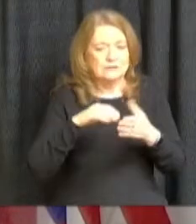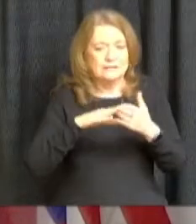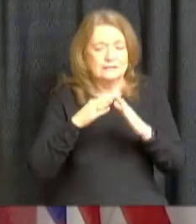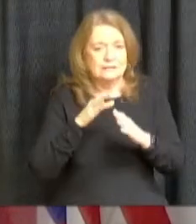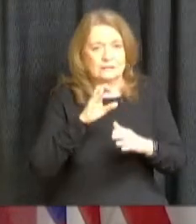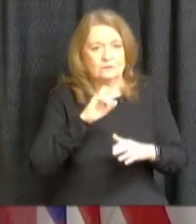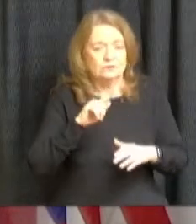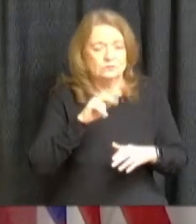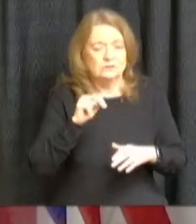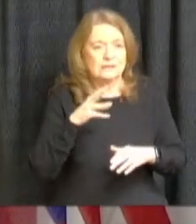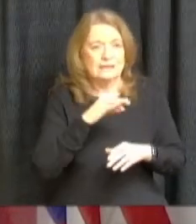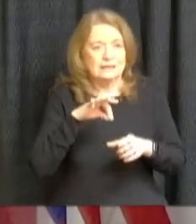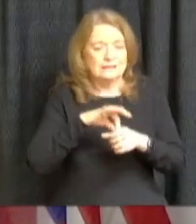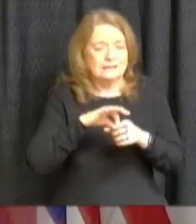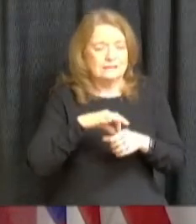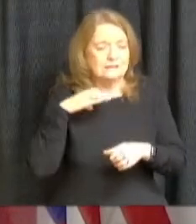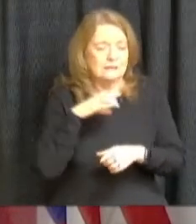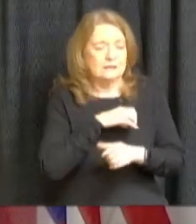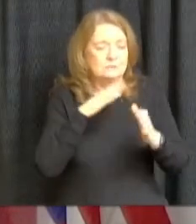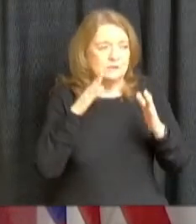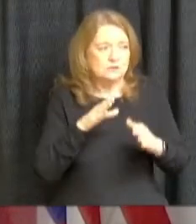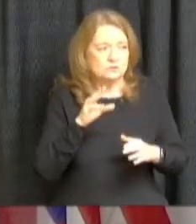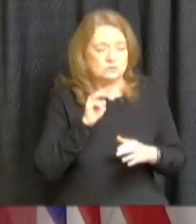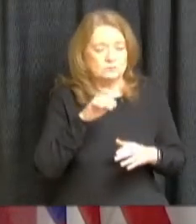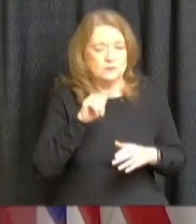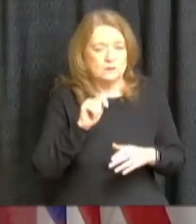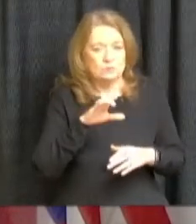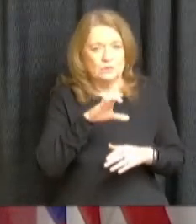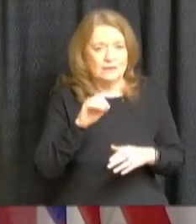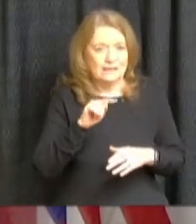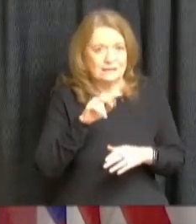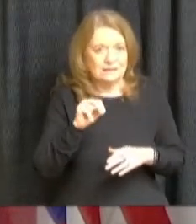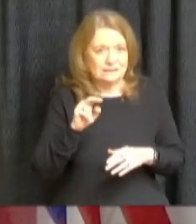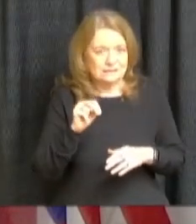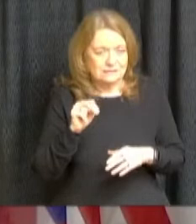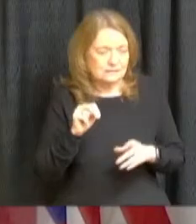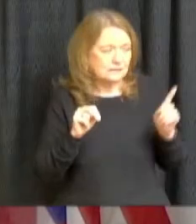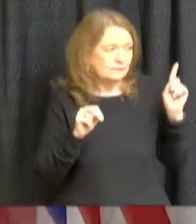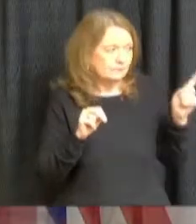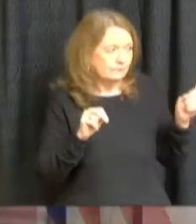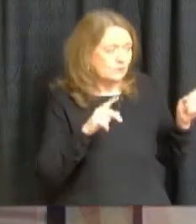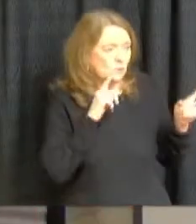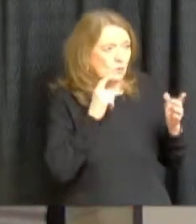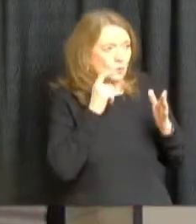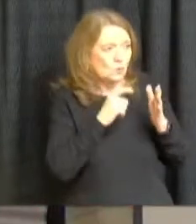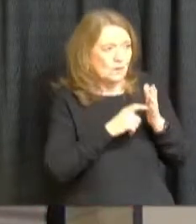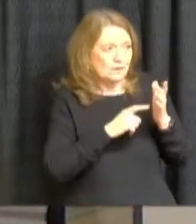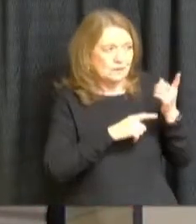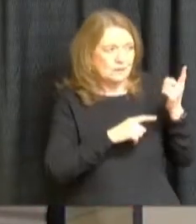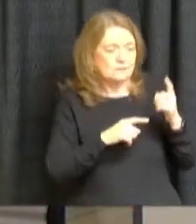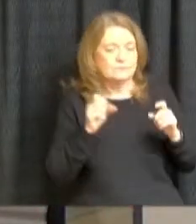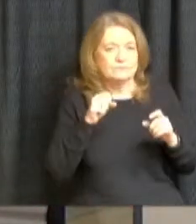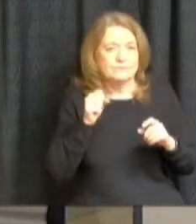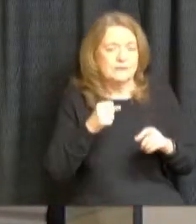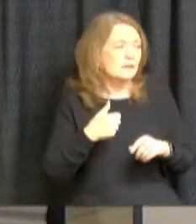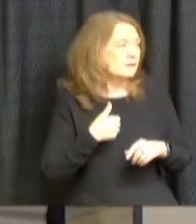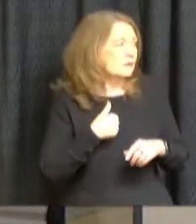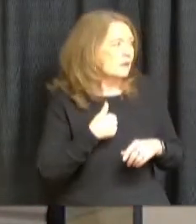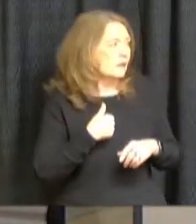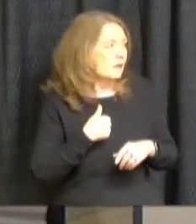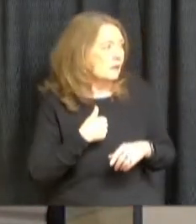the elected commissioners in Montgomery County, Tennessee. Councilperson Reynolds, you're the sponsor, and you are recognized. Yes,